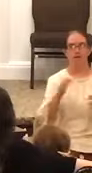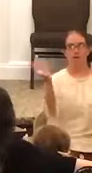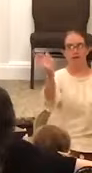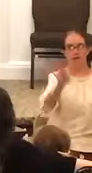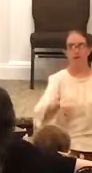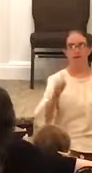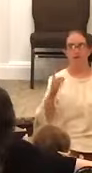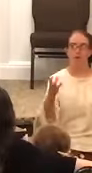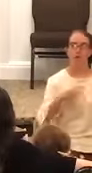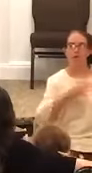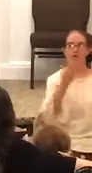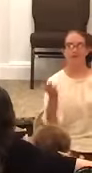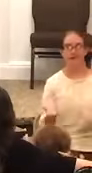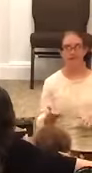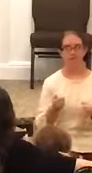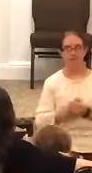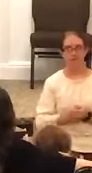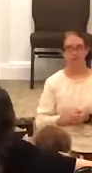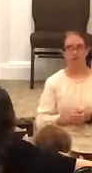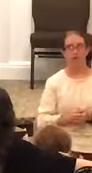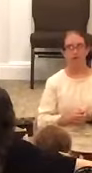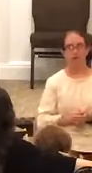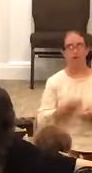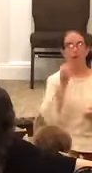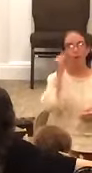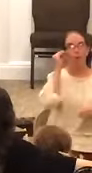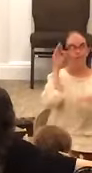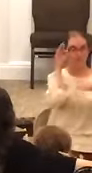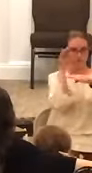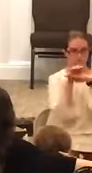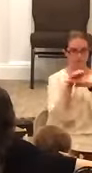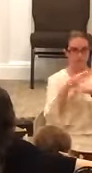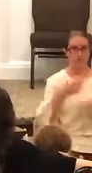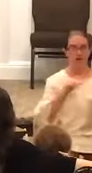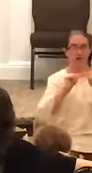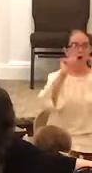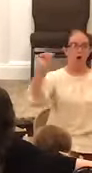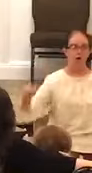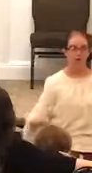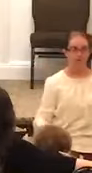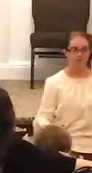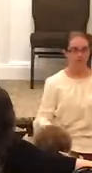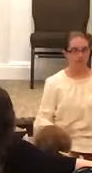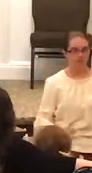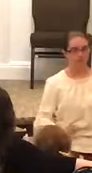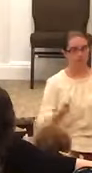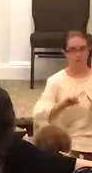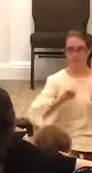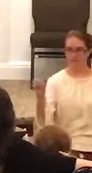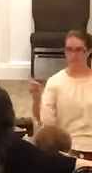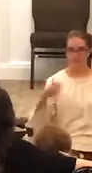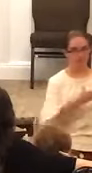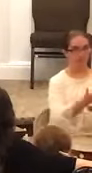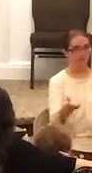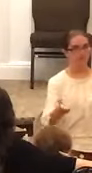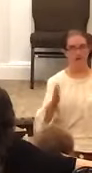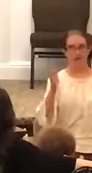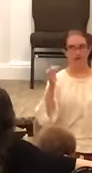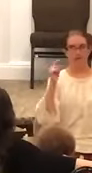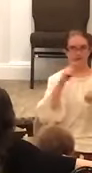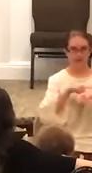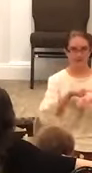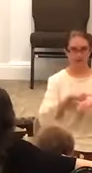this town you want dead. I will go home tonight to my altar. I'll do a couple of different incantations, and by this time